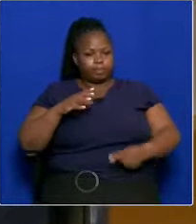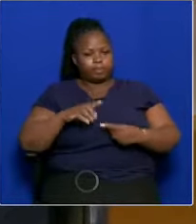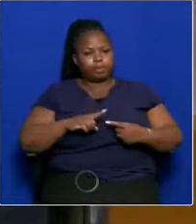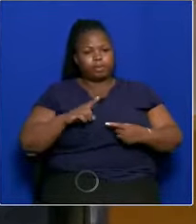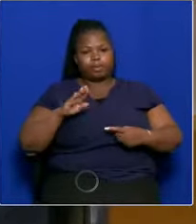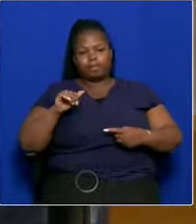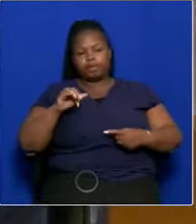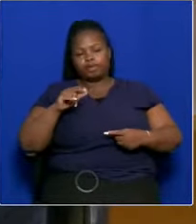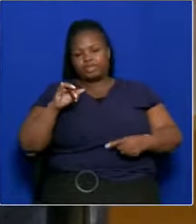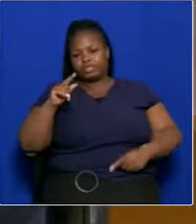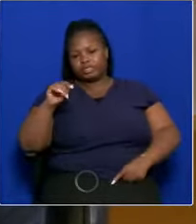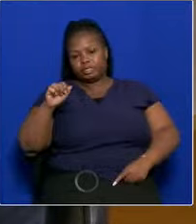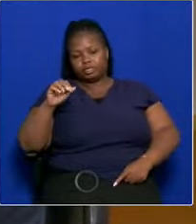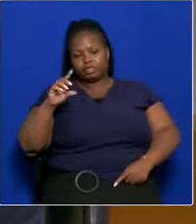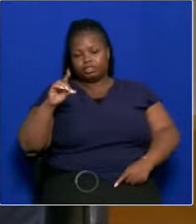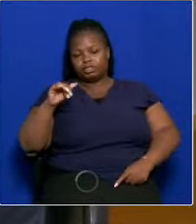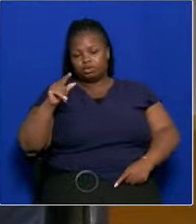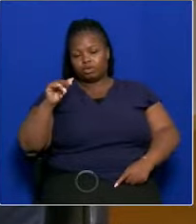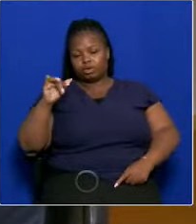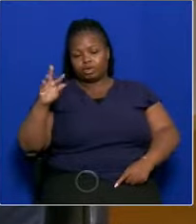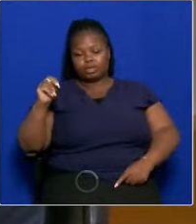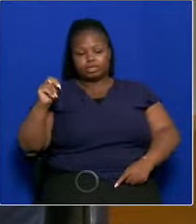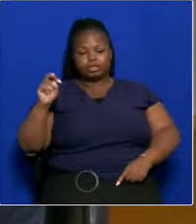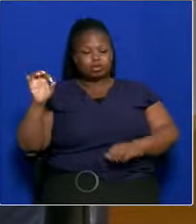was said to have related to